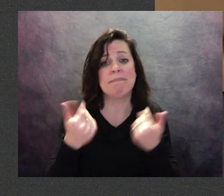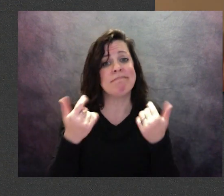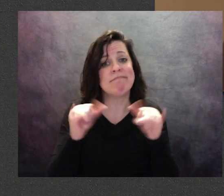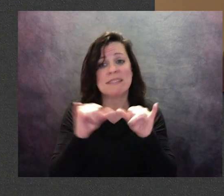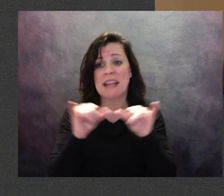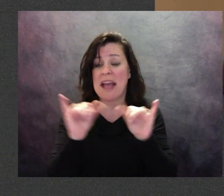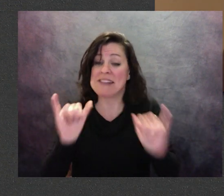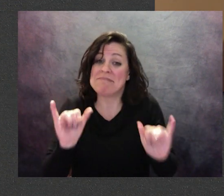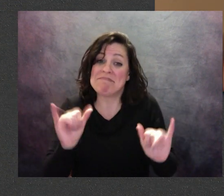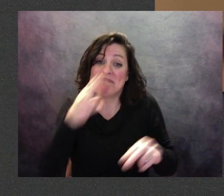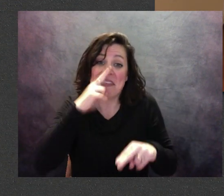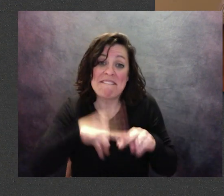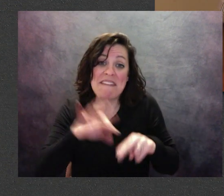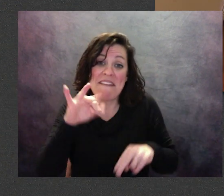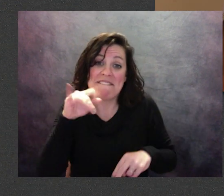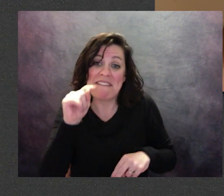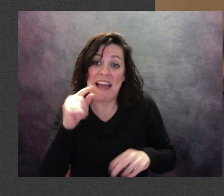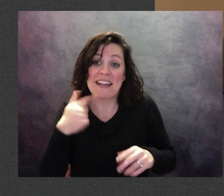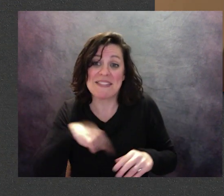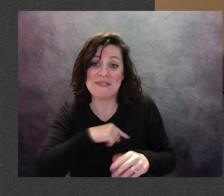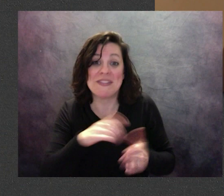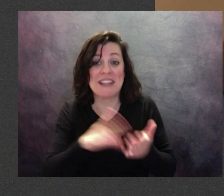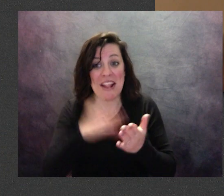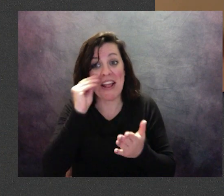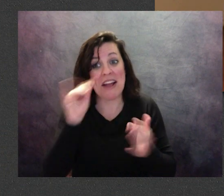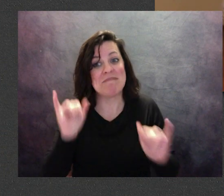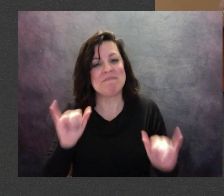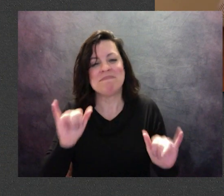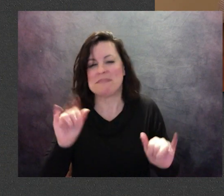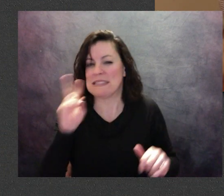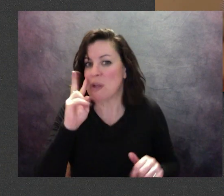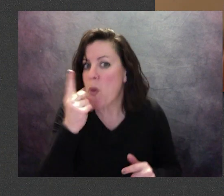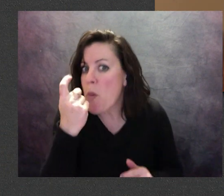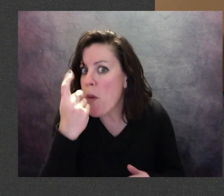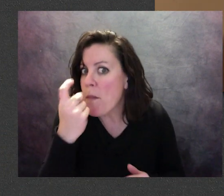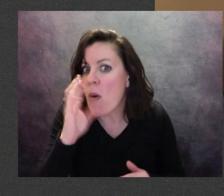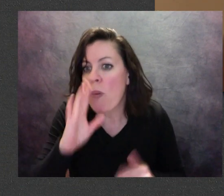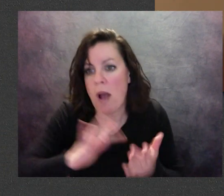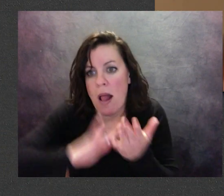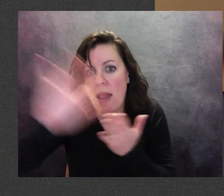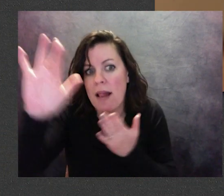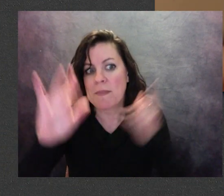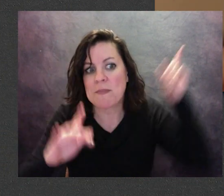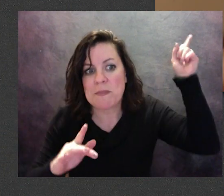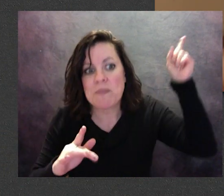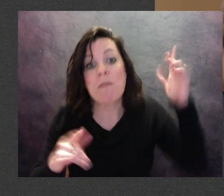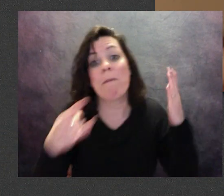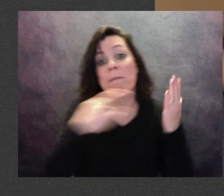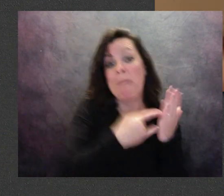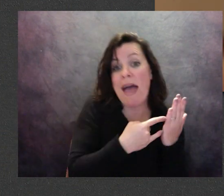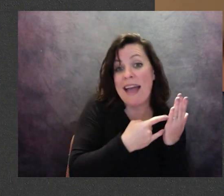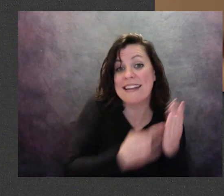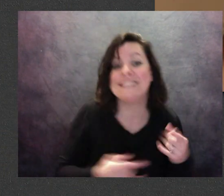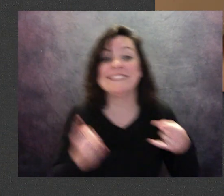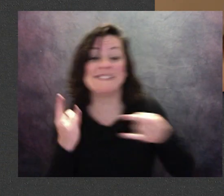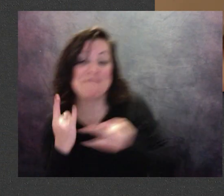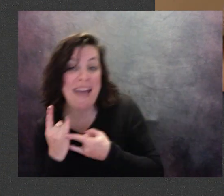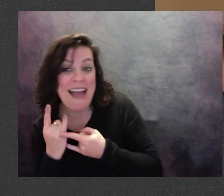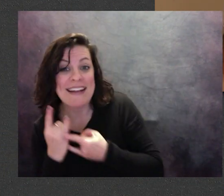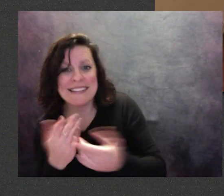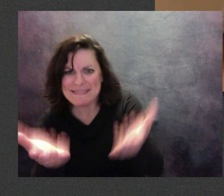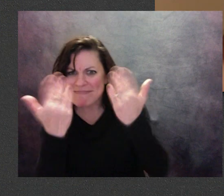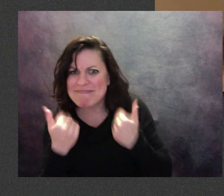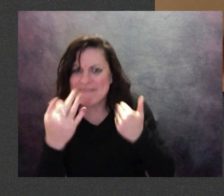fact that we know now about magnets. And let's do one more, okay? Magnets,